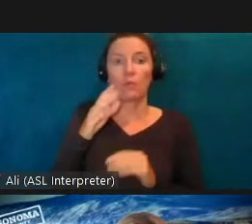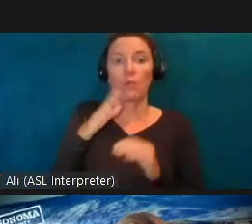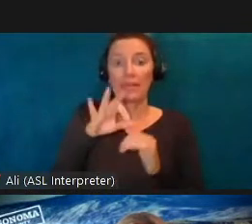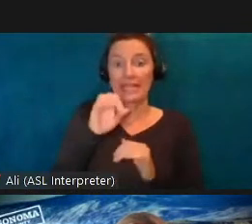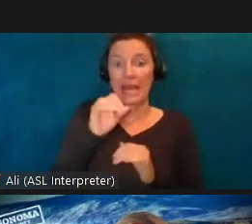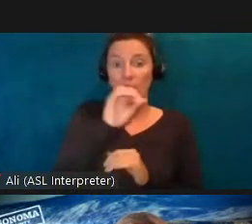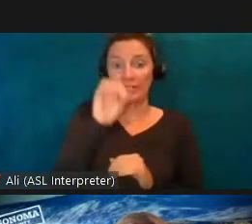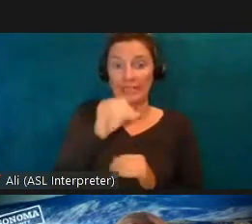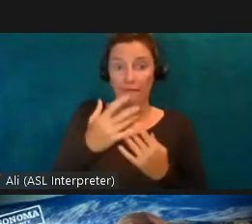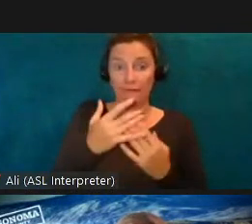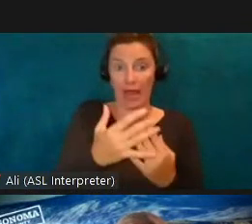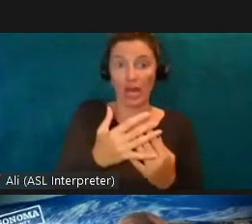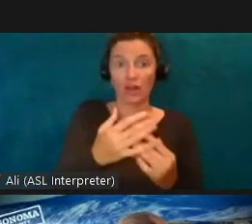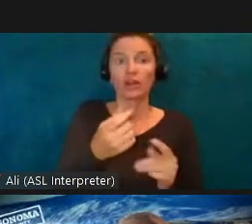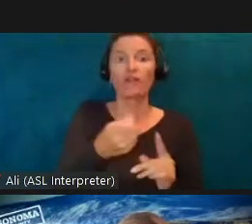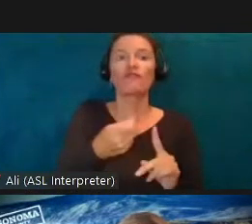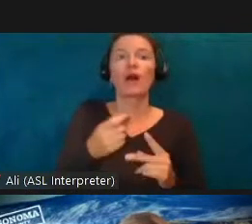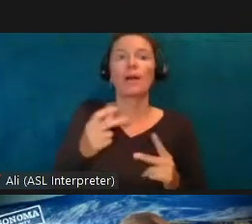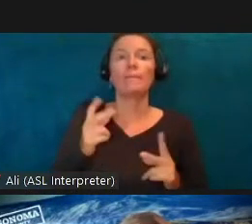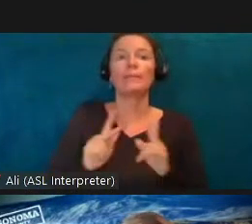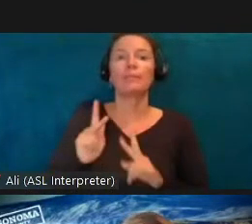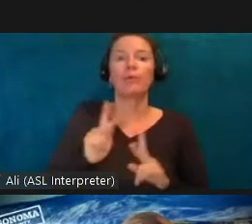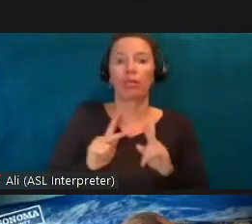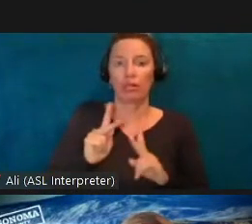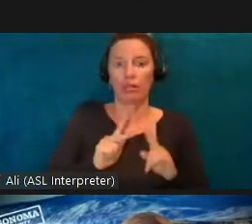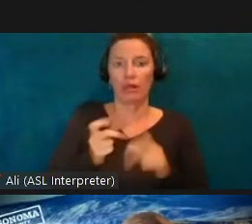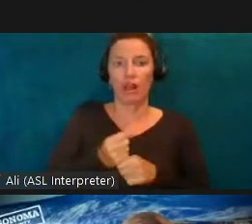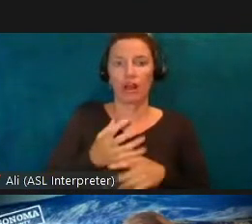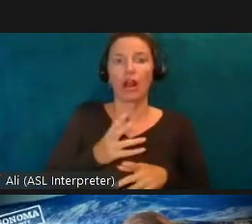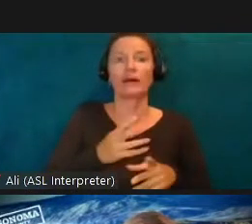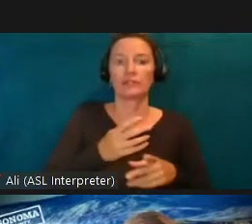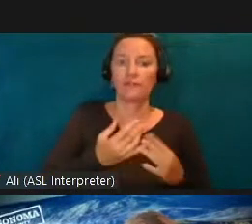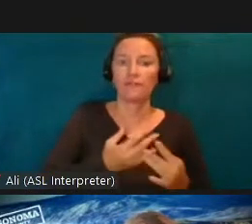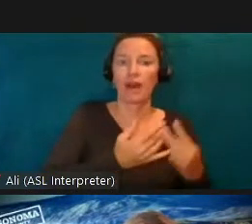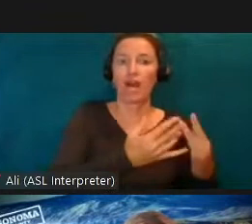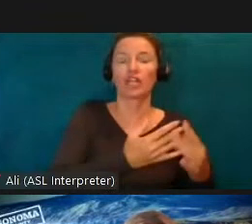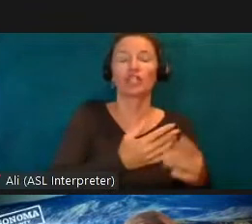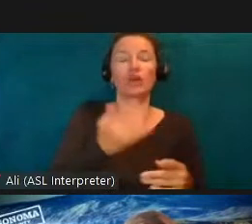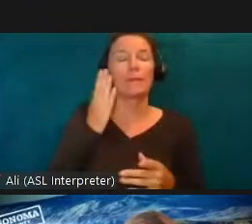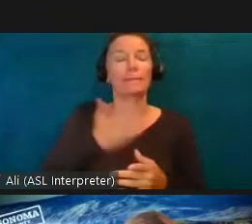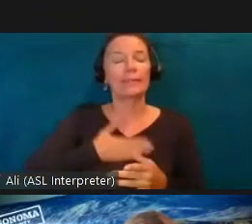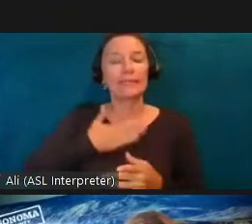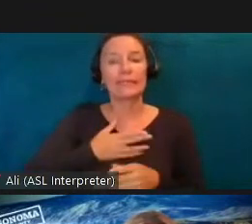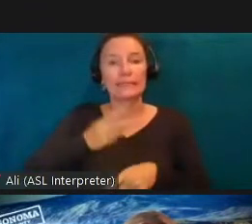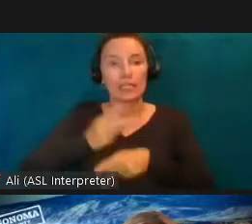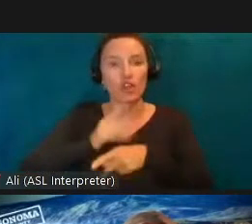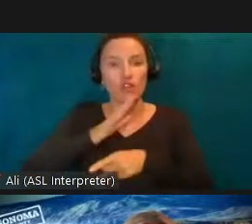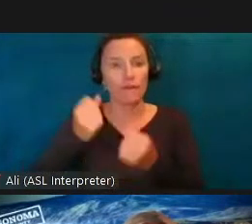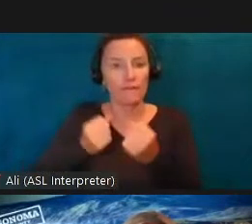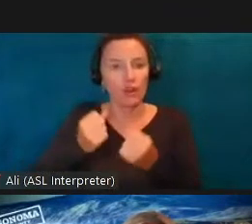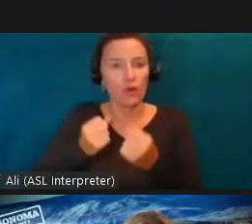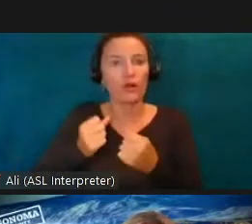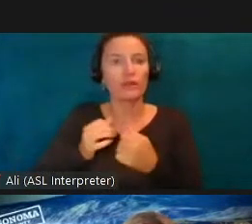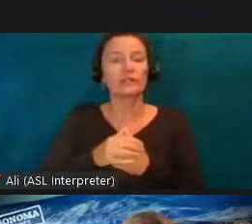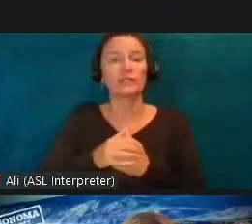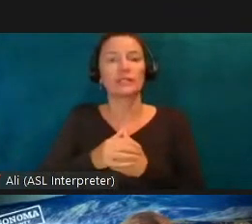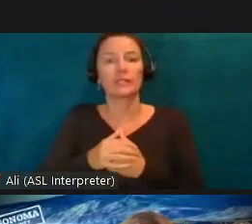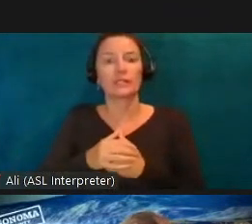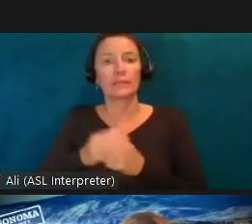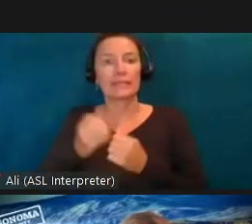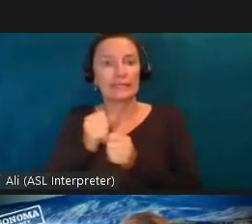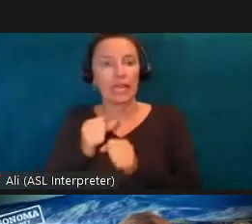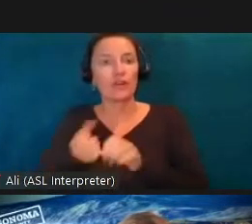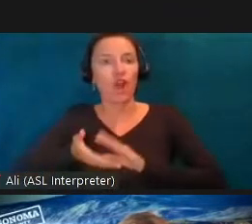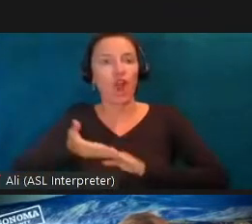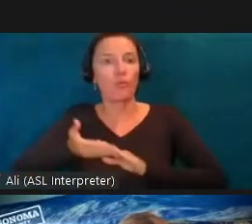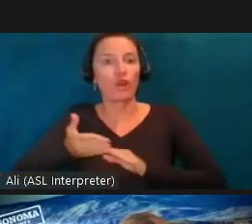So if we're all careful out there and we keep our vehicles well maintained and we're safe operating that outdoor